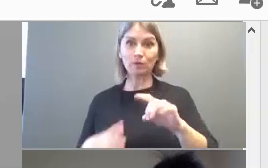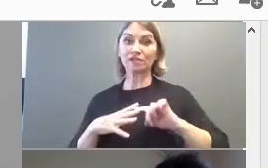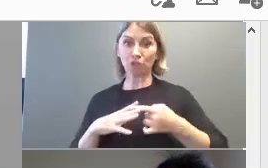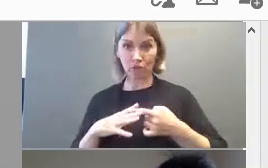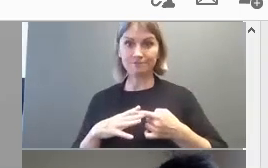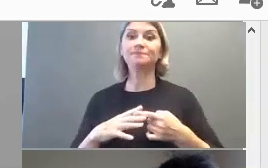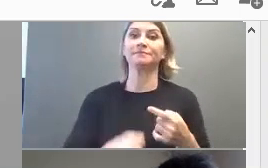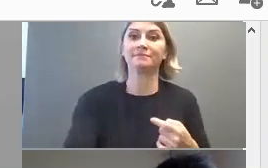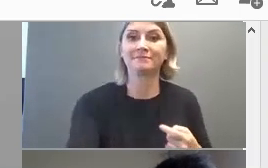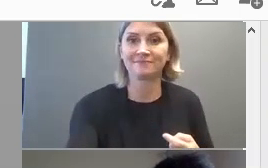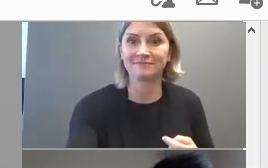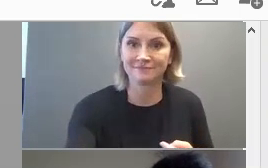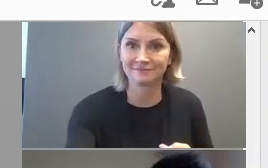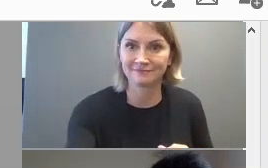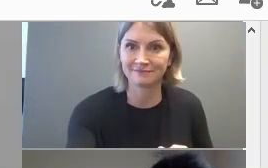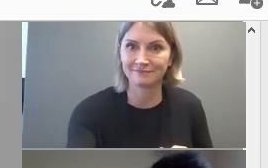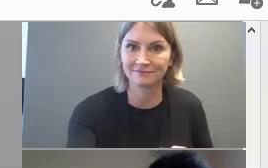So last time we were talking about